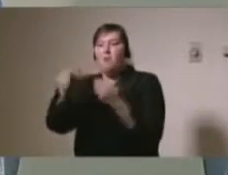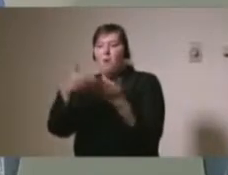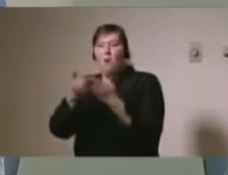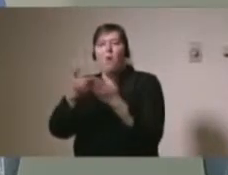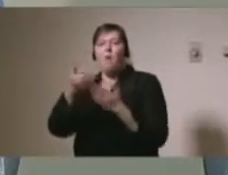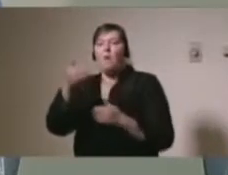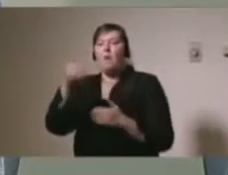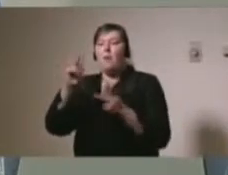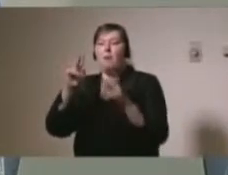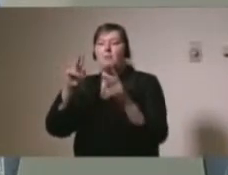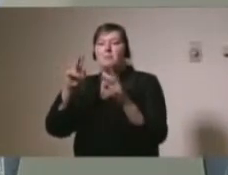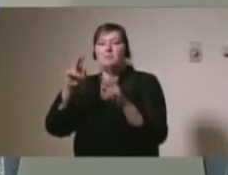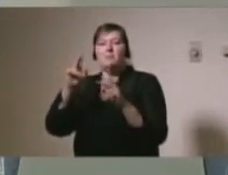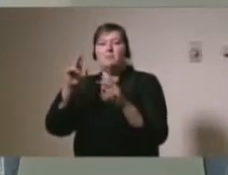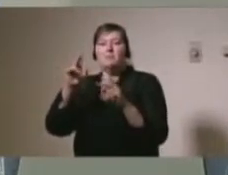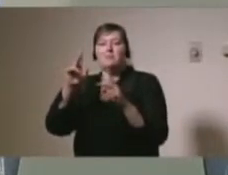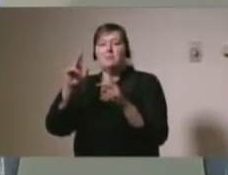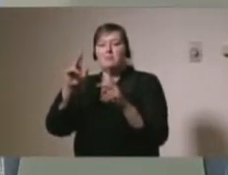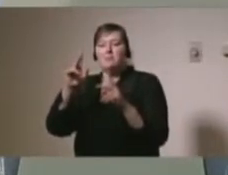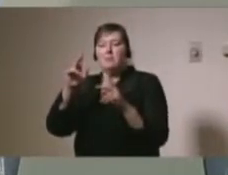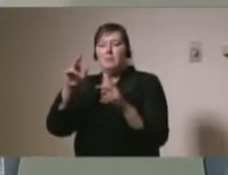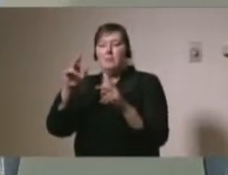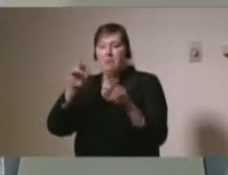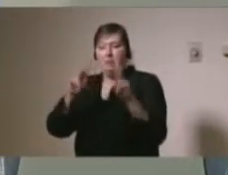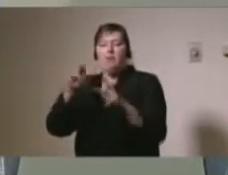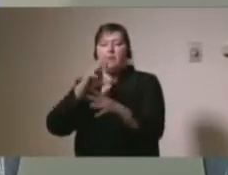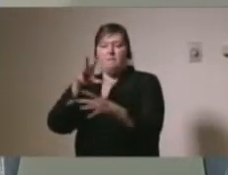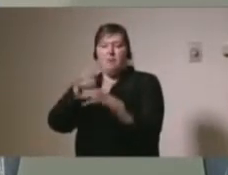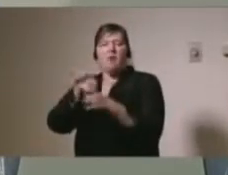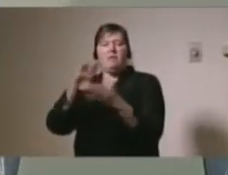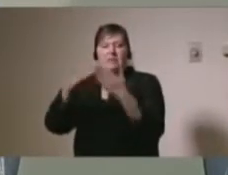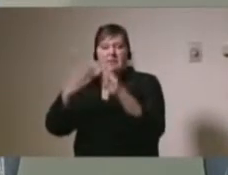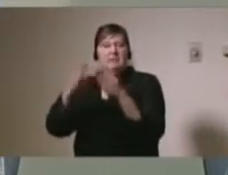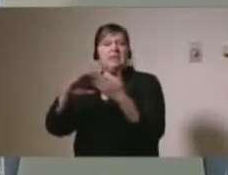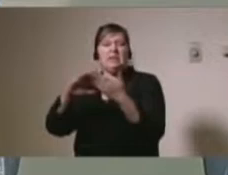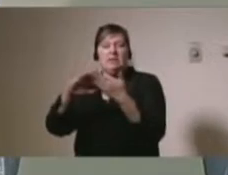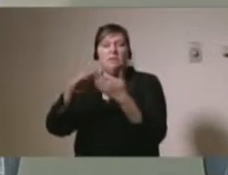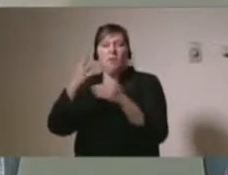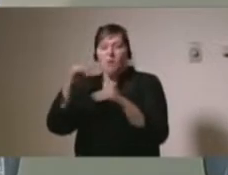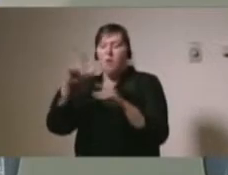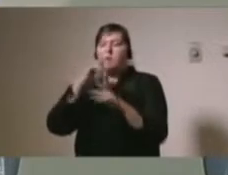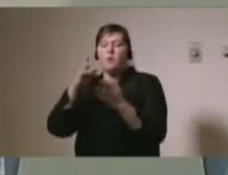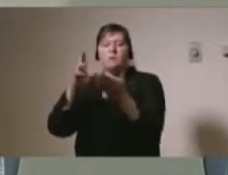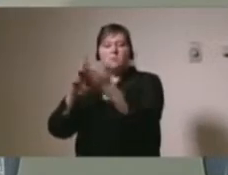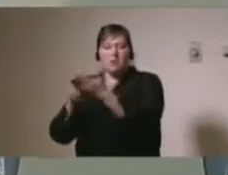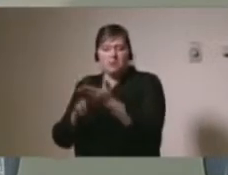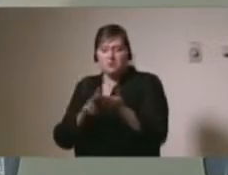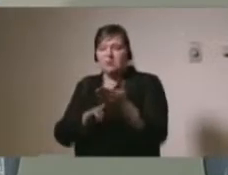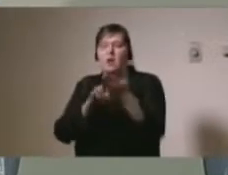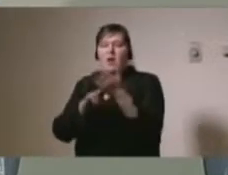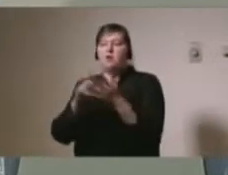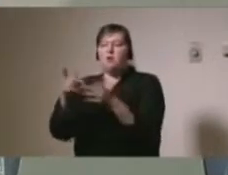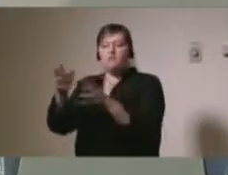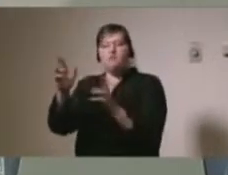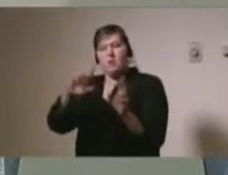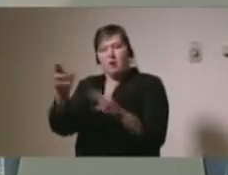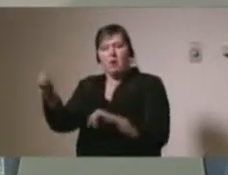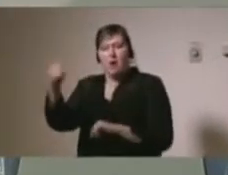one. The one was just an opportunity to start for the first 20 days. And then from there, we're actually going to head out to our